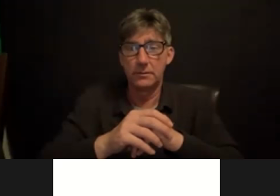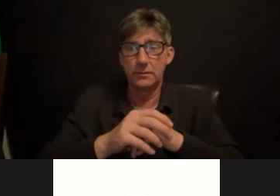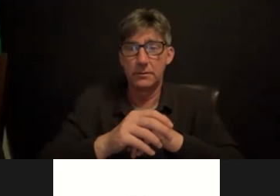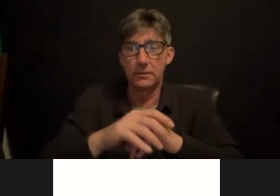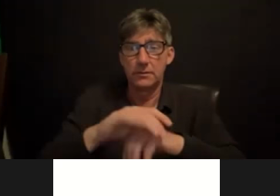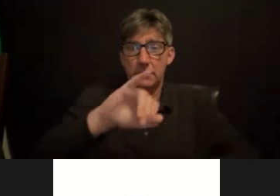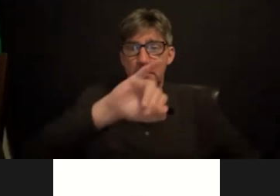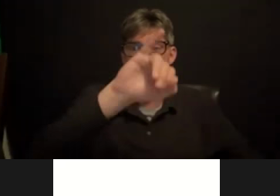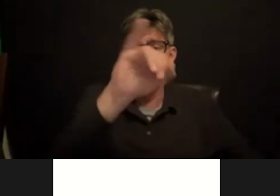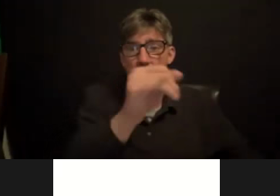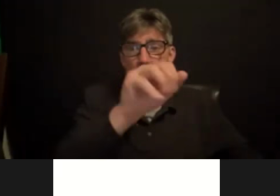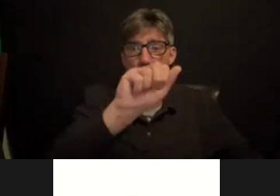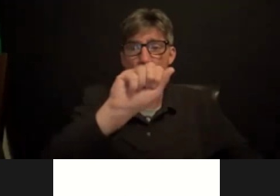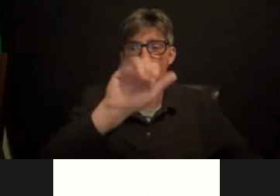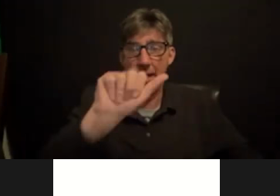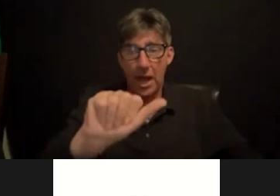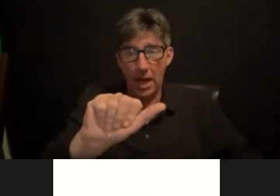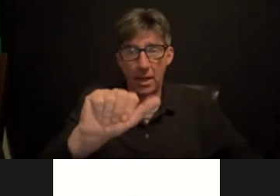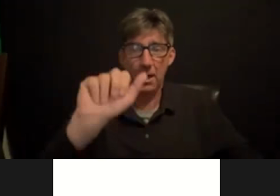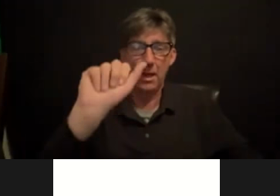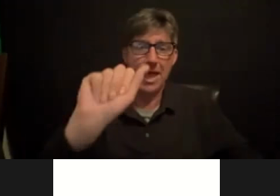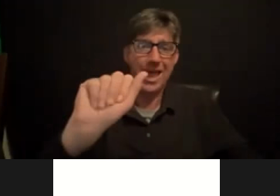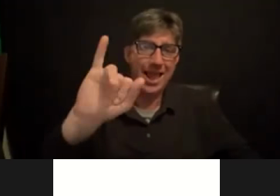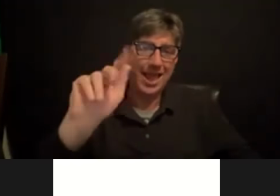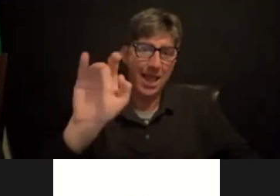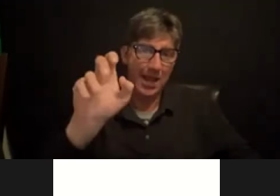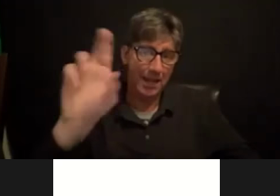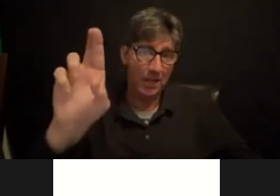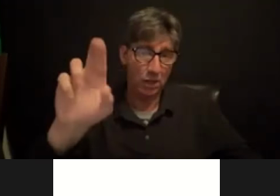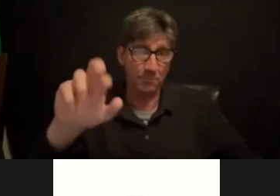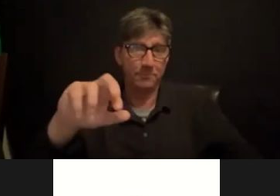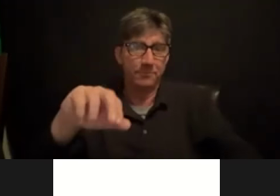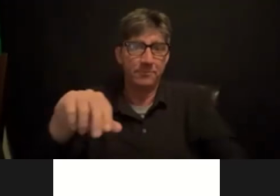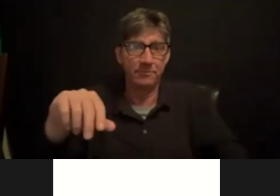Jaja Air. I'm going to ask to unmute you.